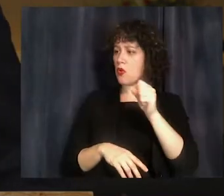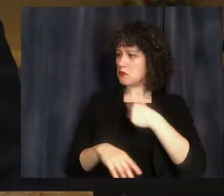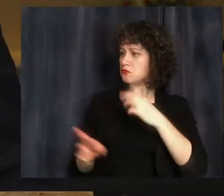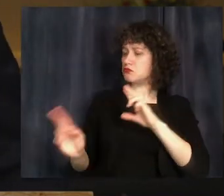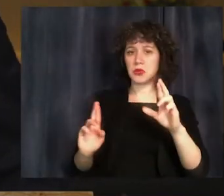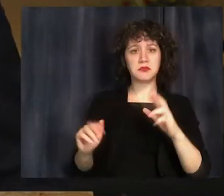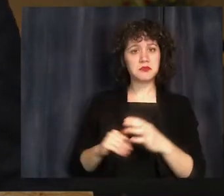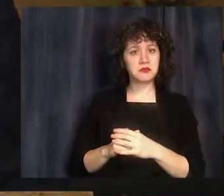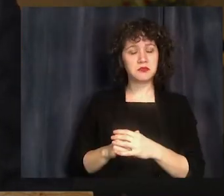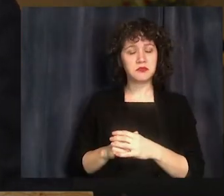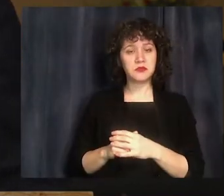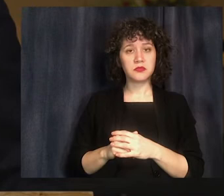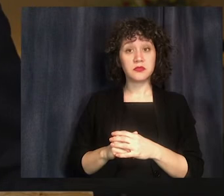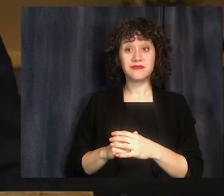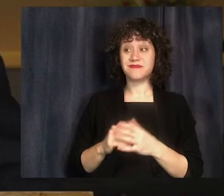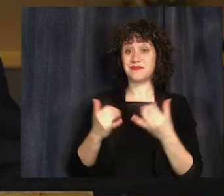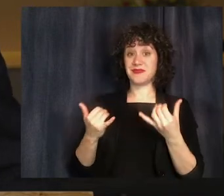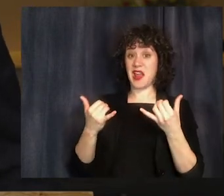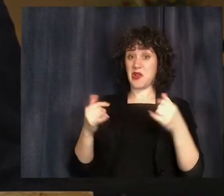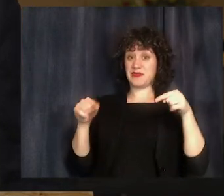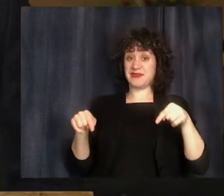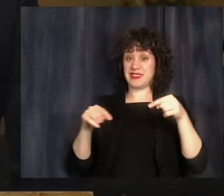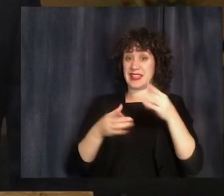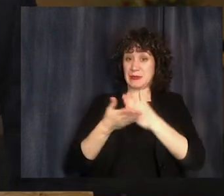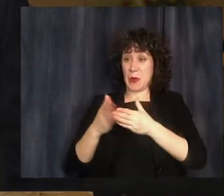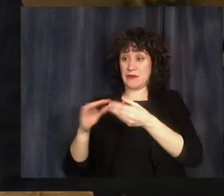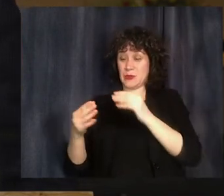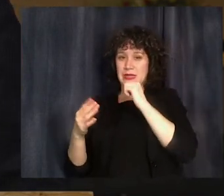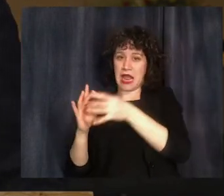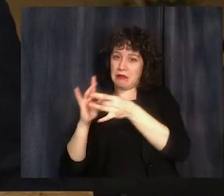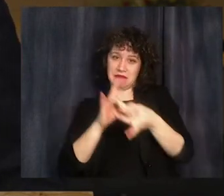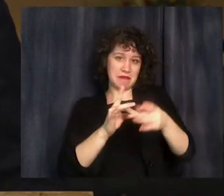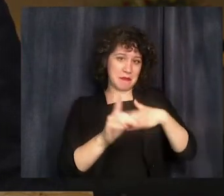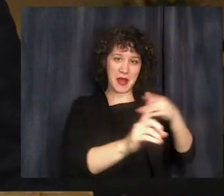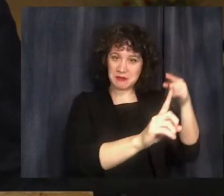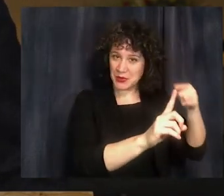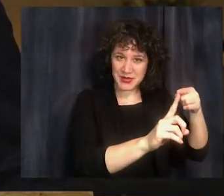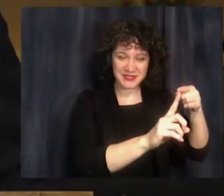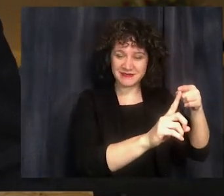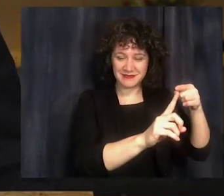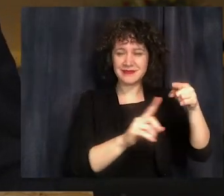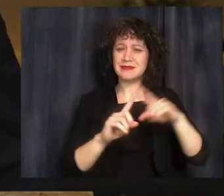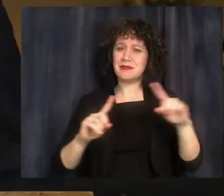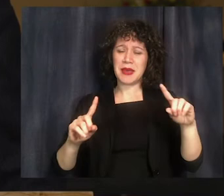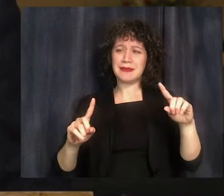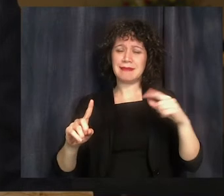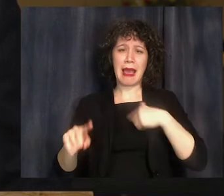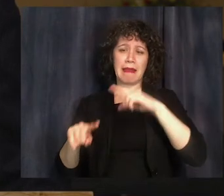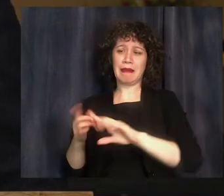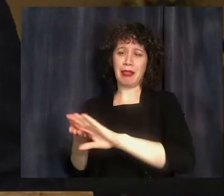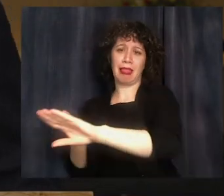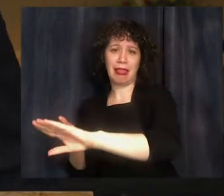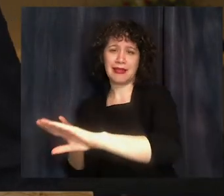ready." Now, this part of the story has absolutely nothing to do with the moral of the story, but it's just